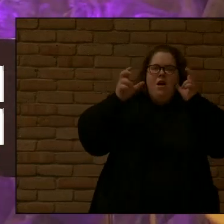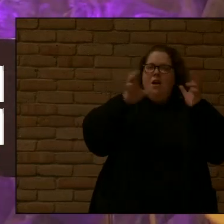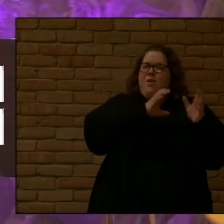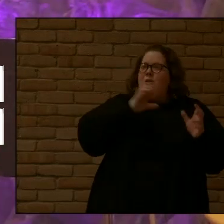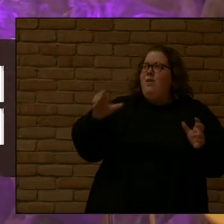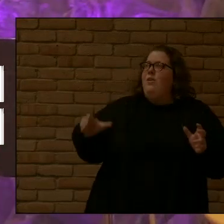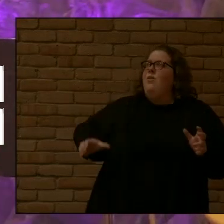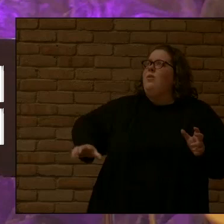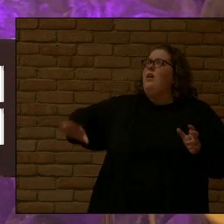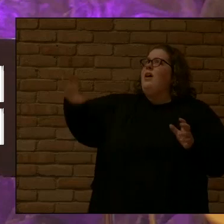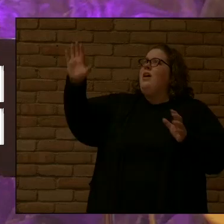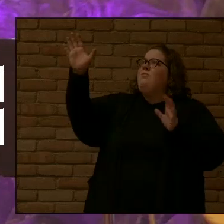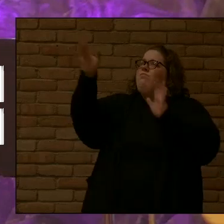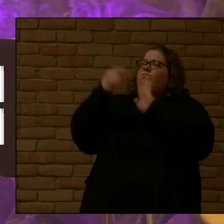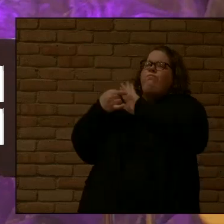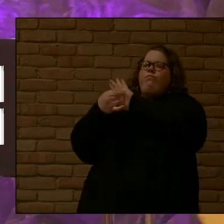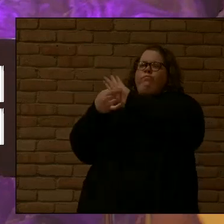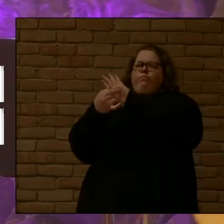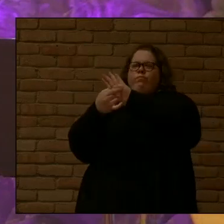be